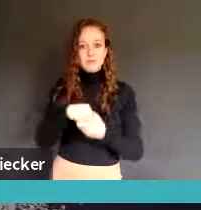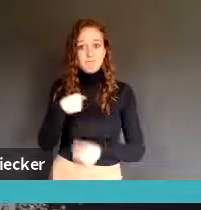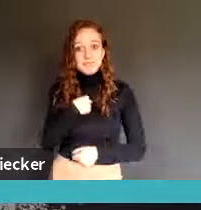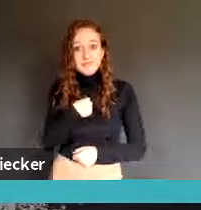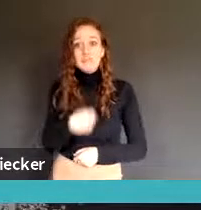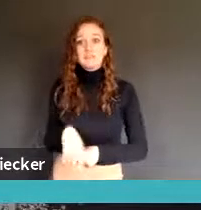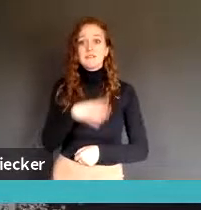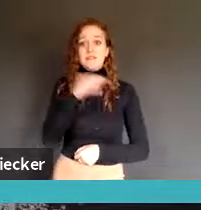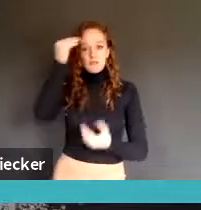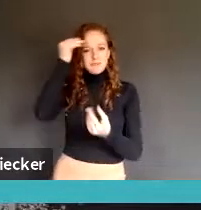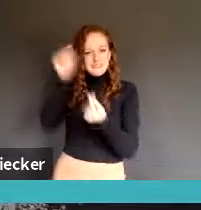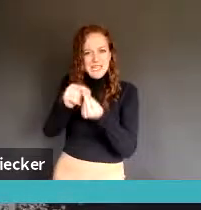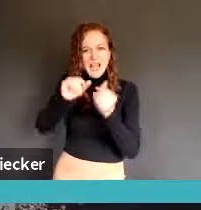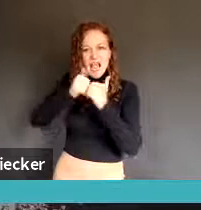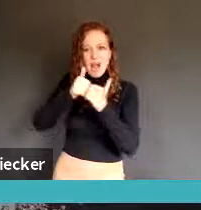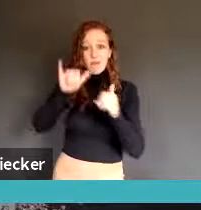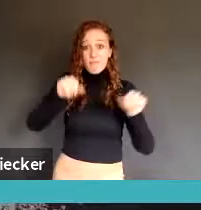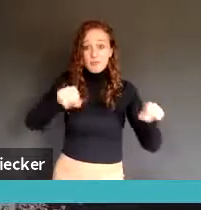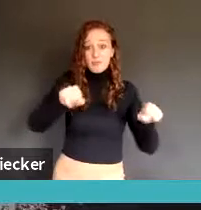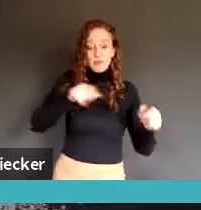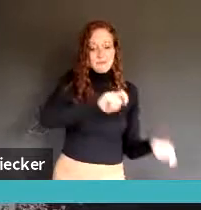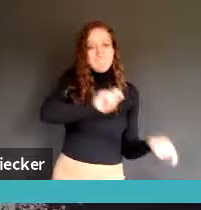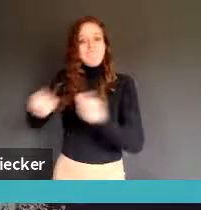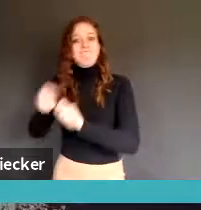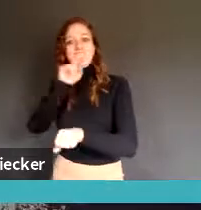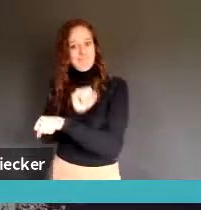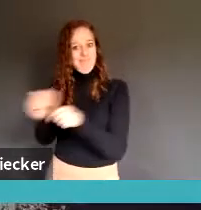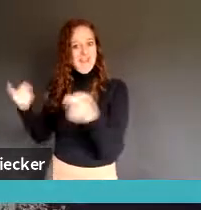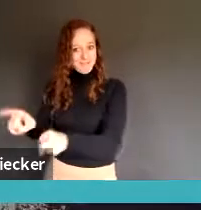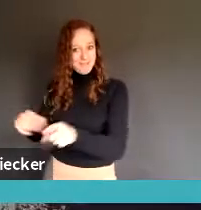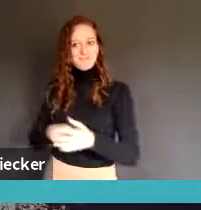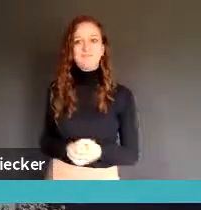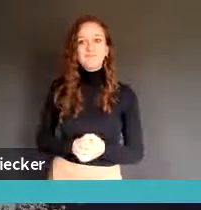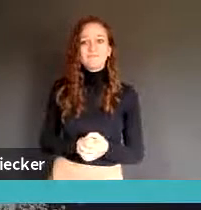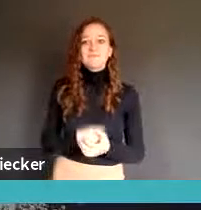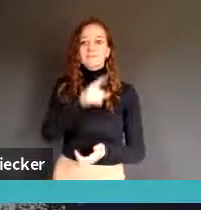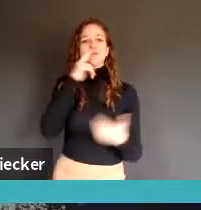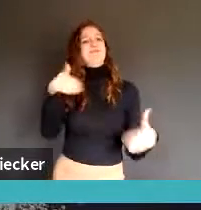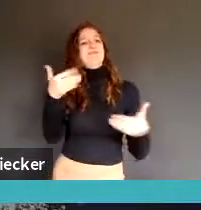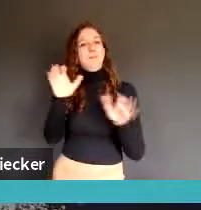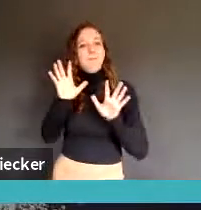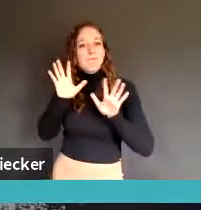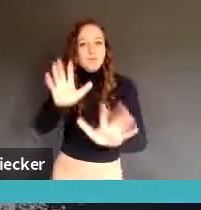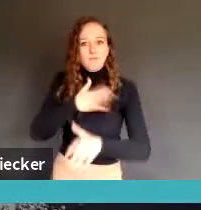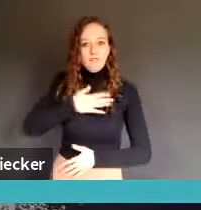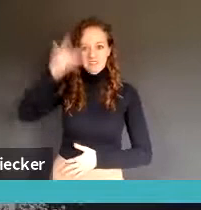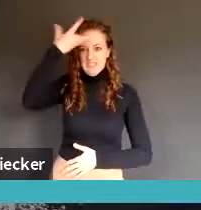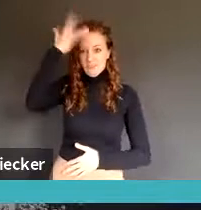grad student. He saw the potential in me, and somehow he knew exactly how to turn that potential into